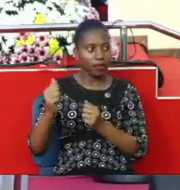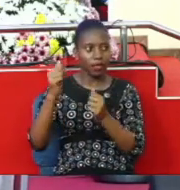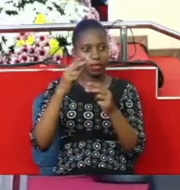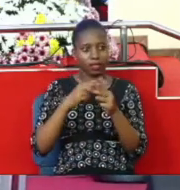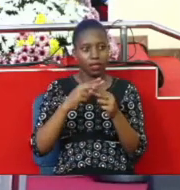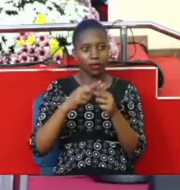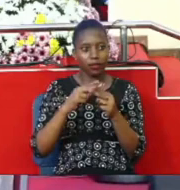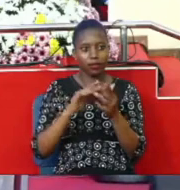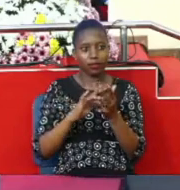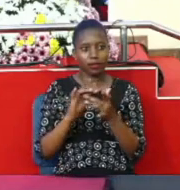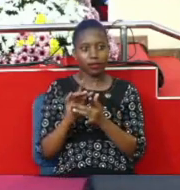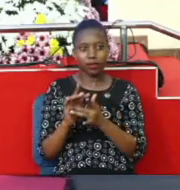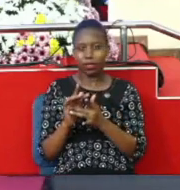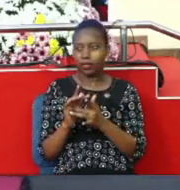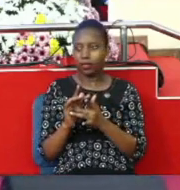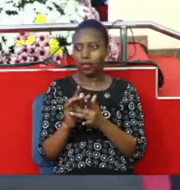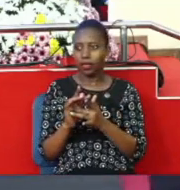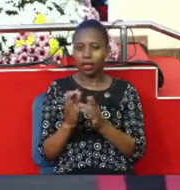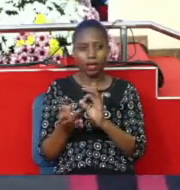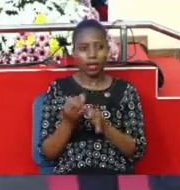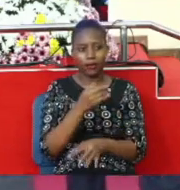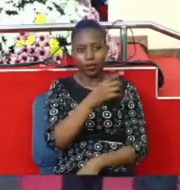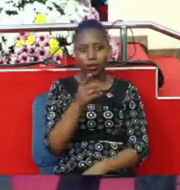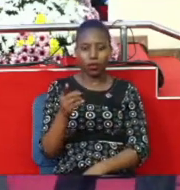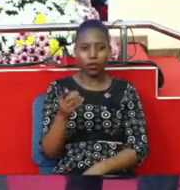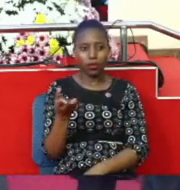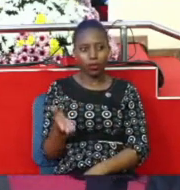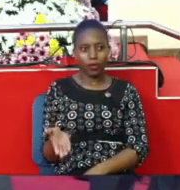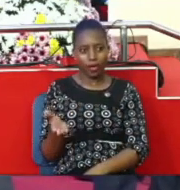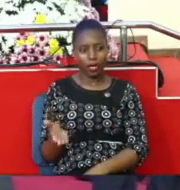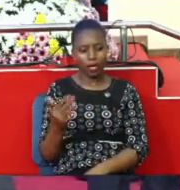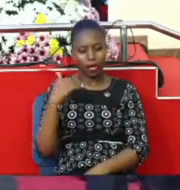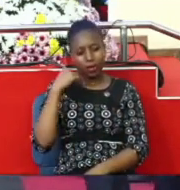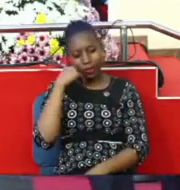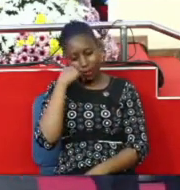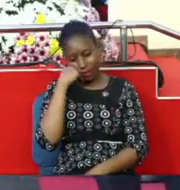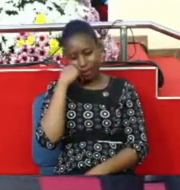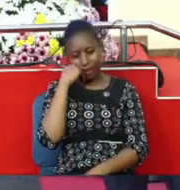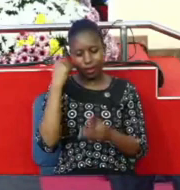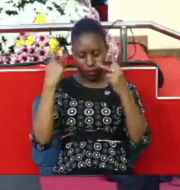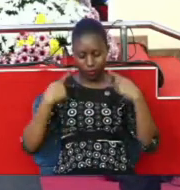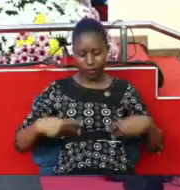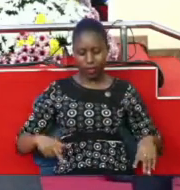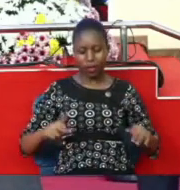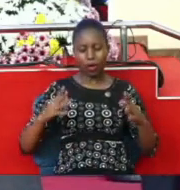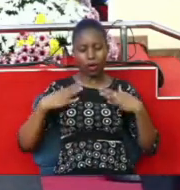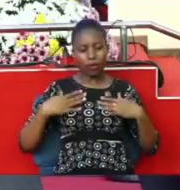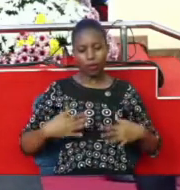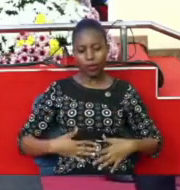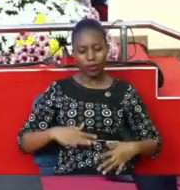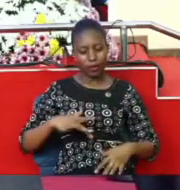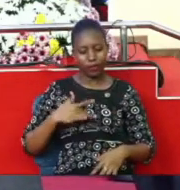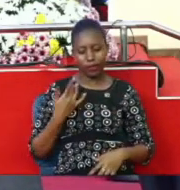Yesu. You could be here and you are unwell in your physical body. Na uhisi vizuri. And for the last couple of months, na kwa